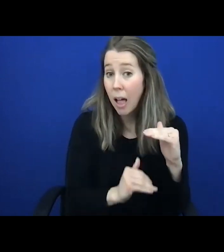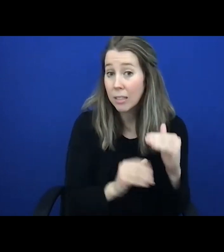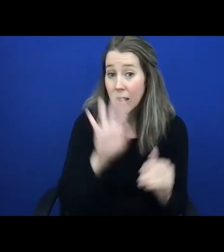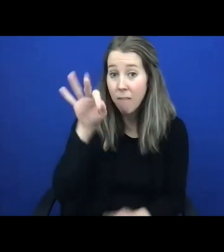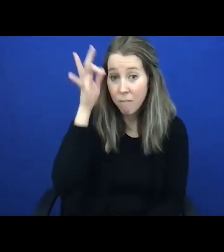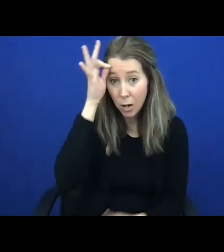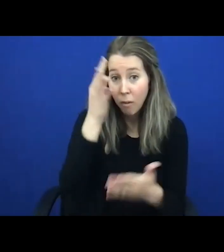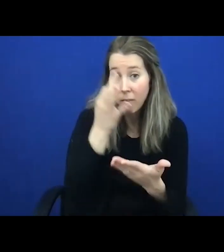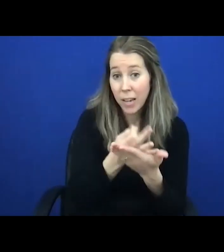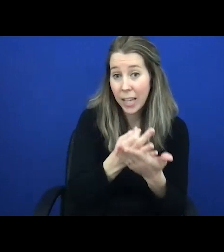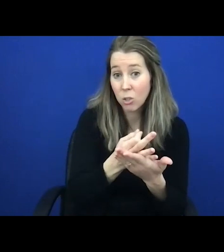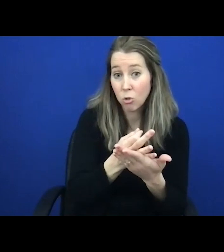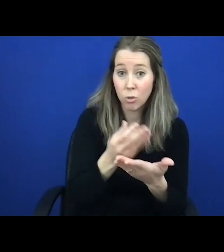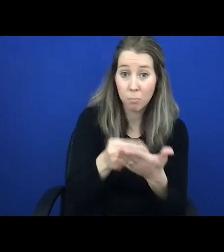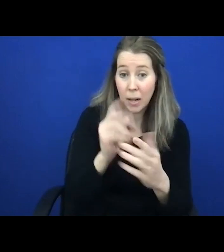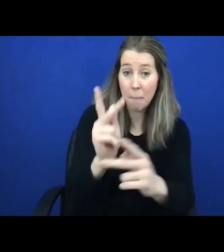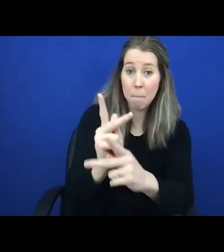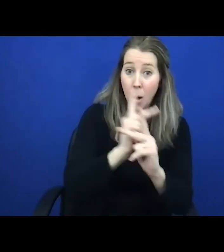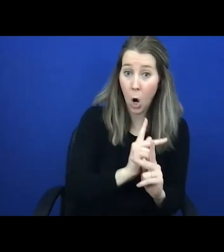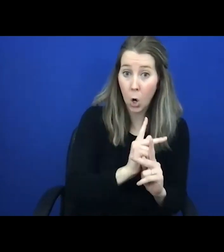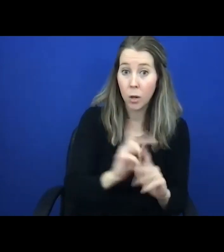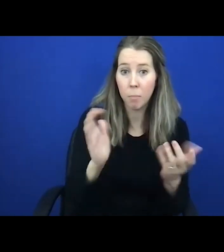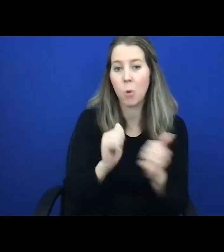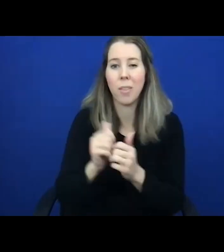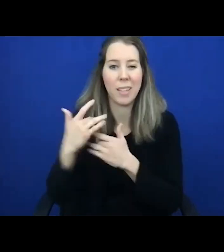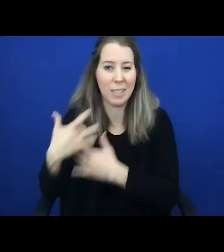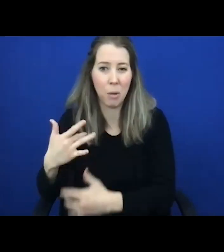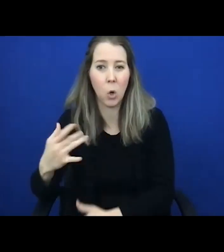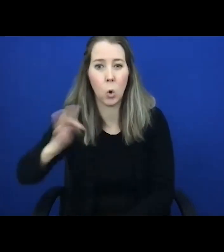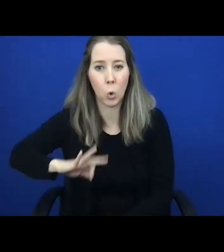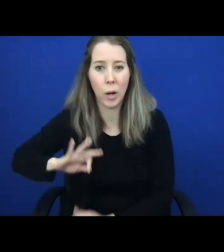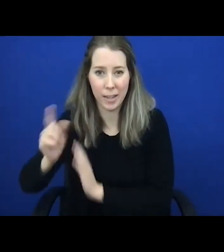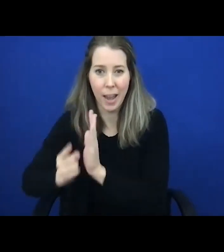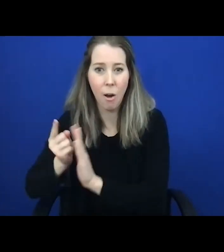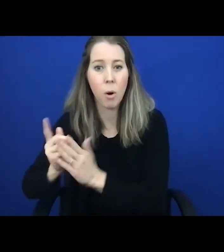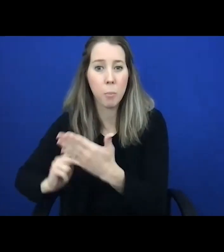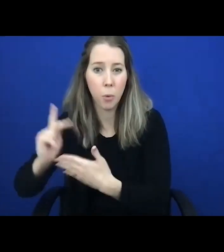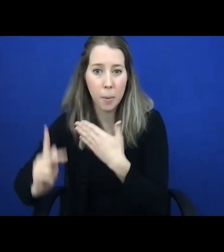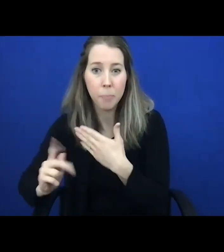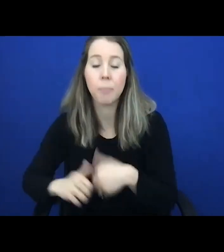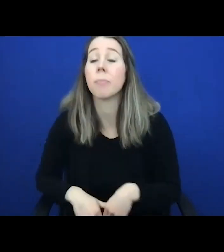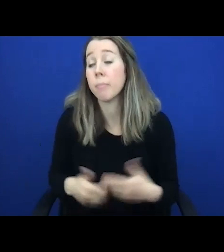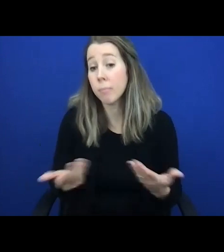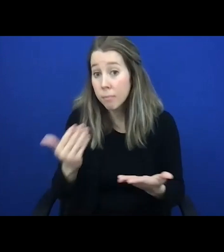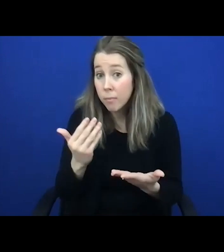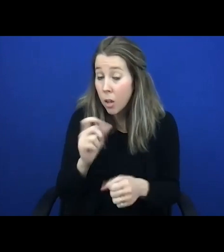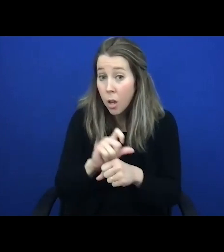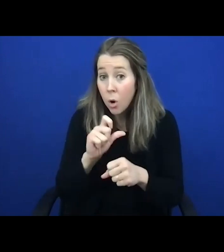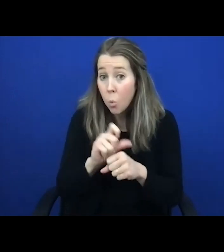was borrowed than in a typical credit hour program. And as a working adult,